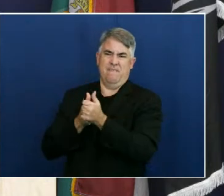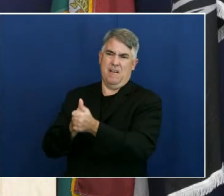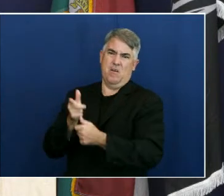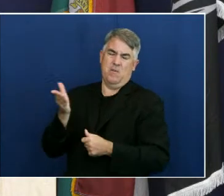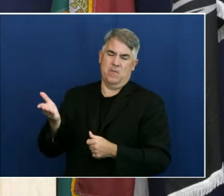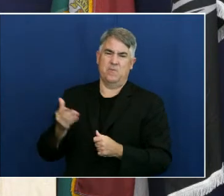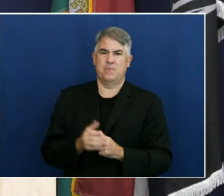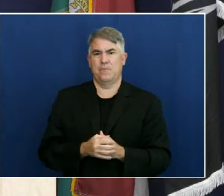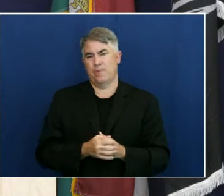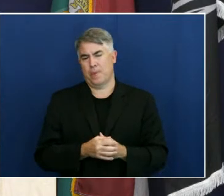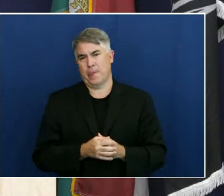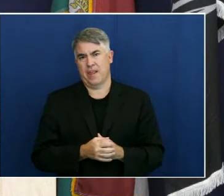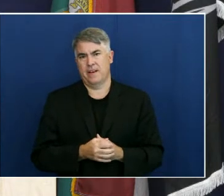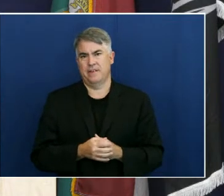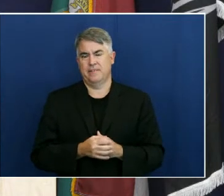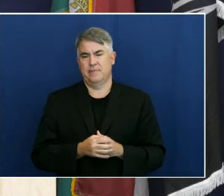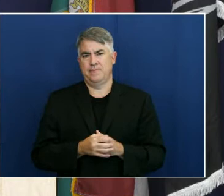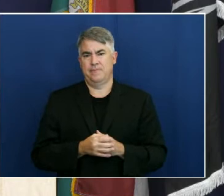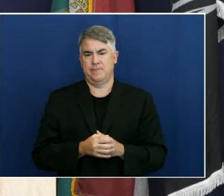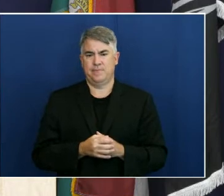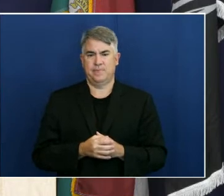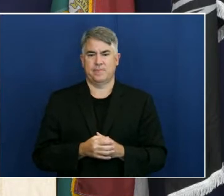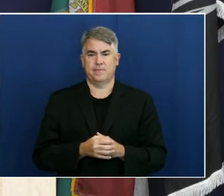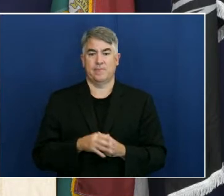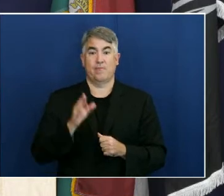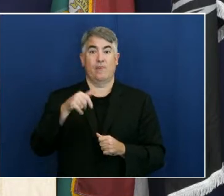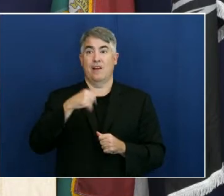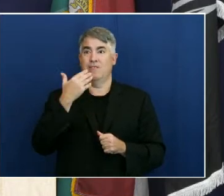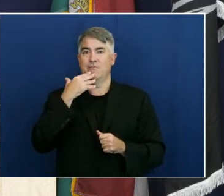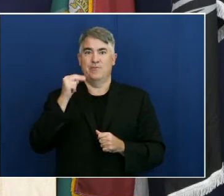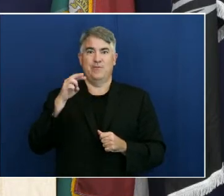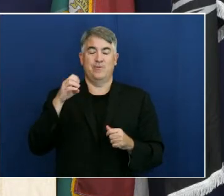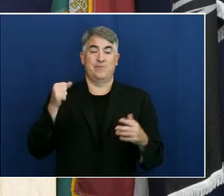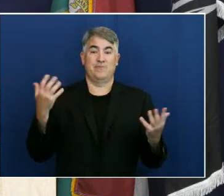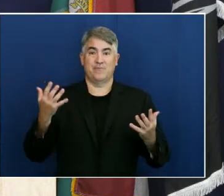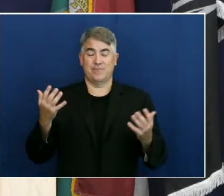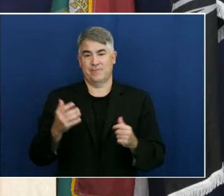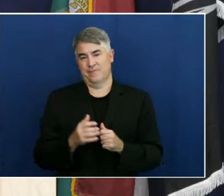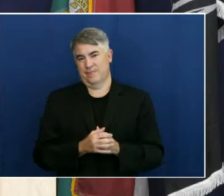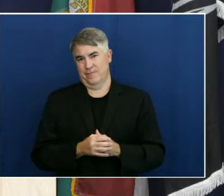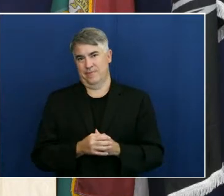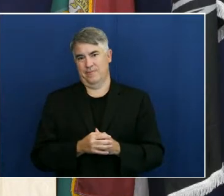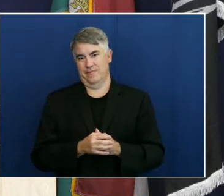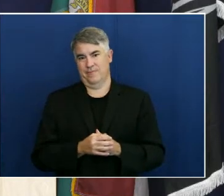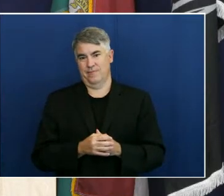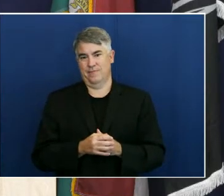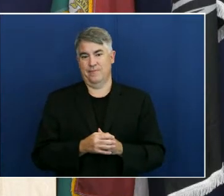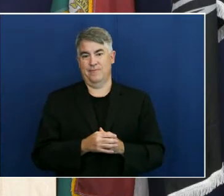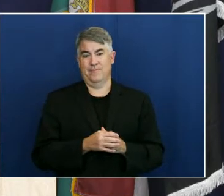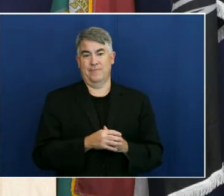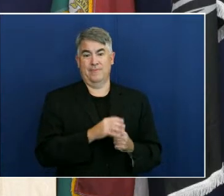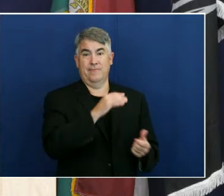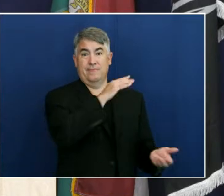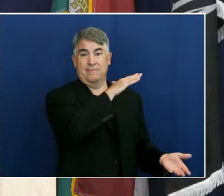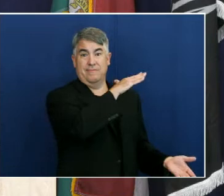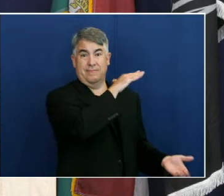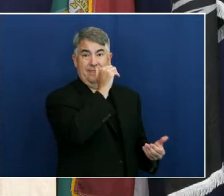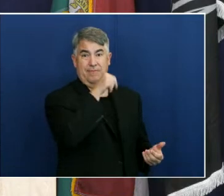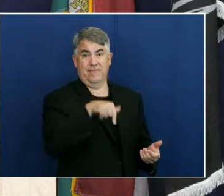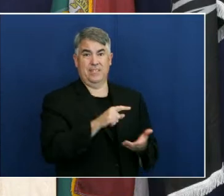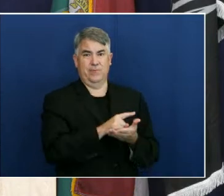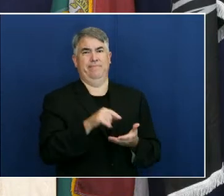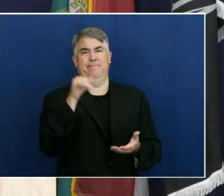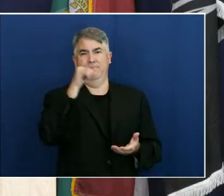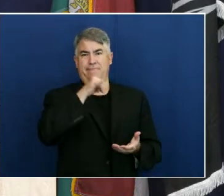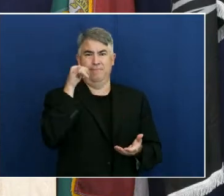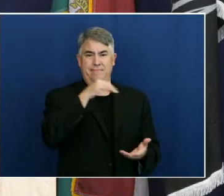to 15-year-olds. The other encouraging trend I'll share with you in a little bit, we had a healthy supply of vaccines arrive this week. We are expecting